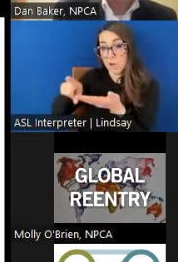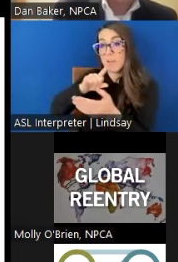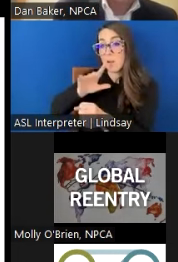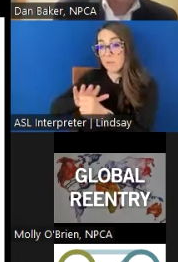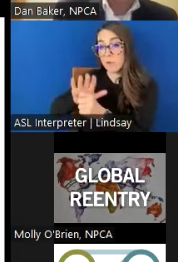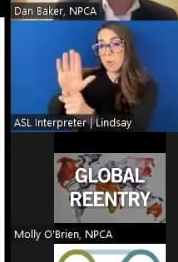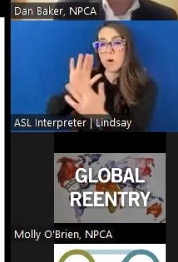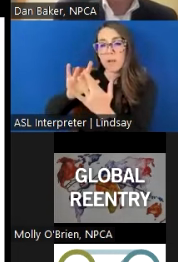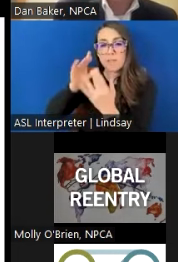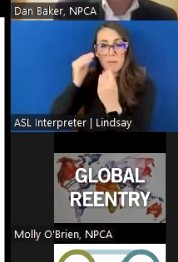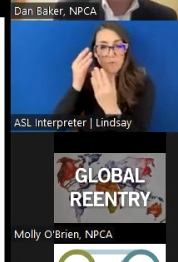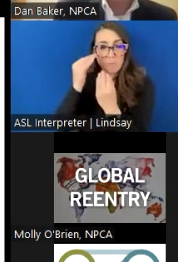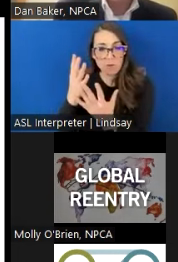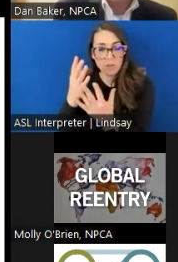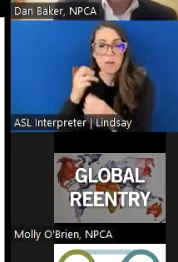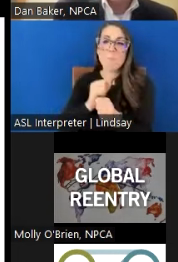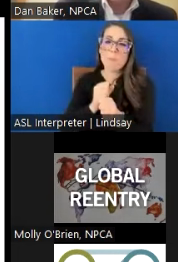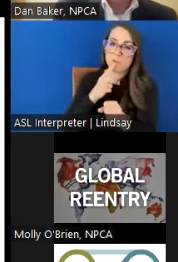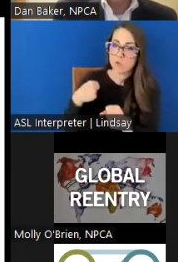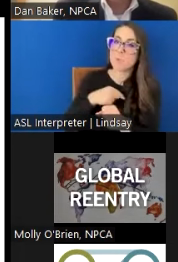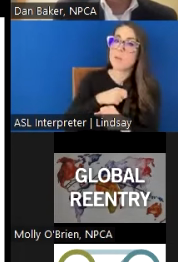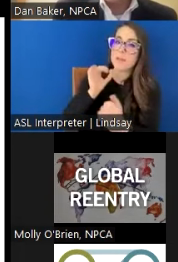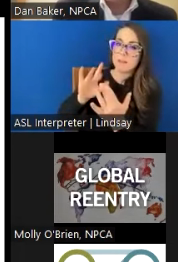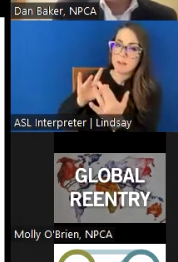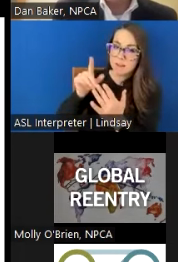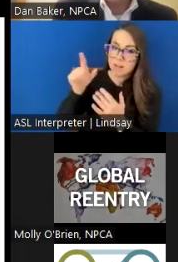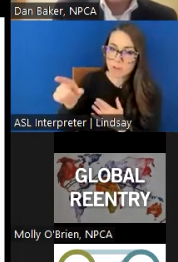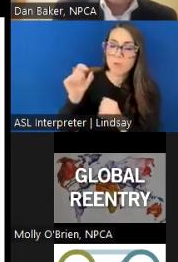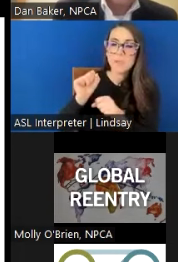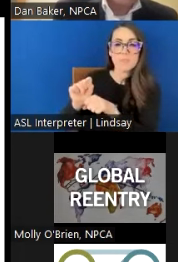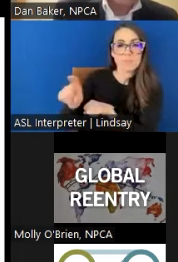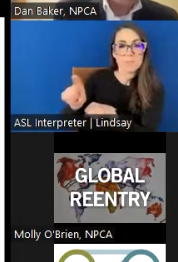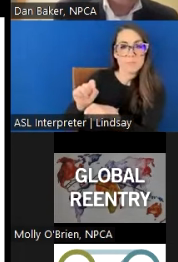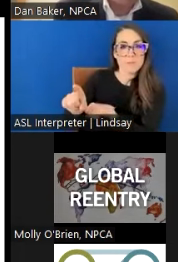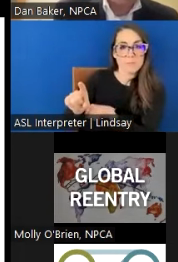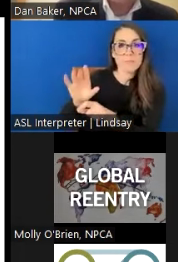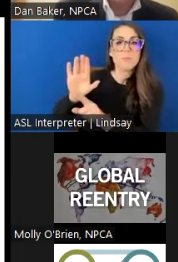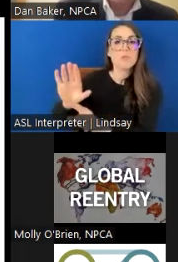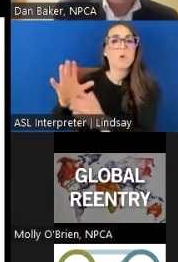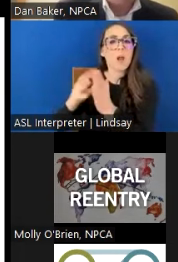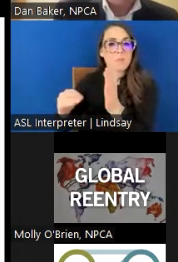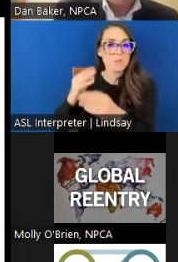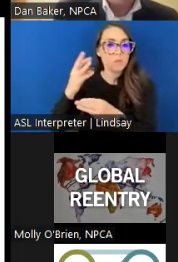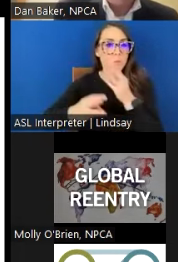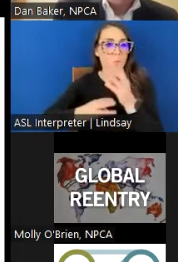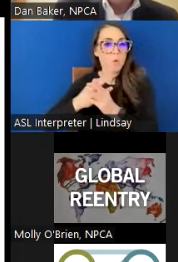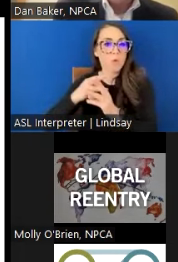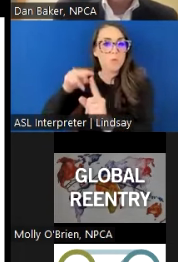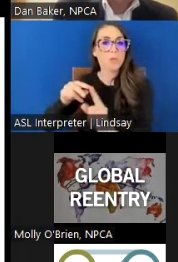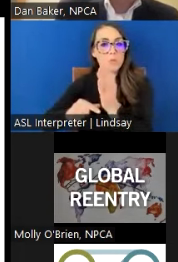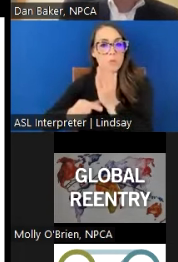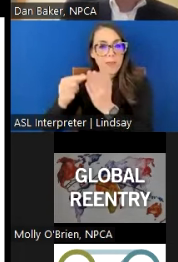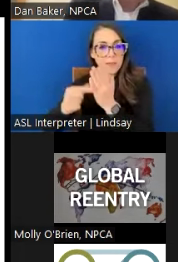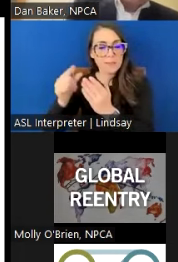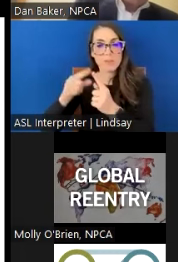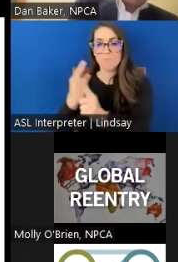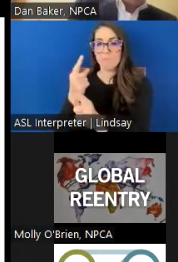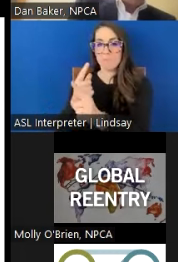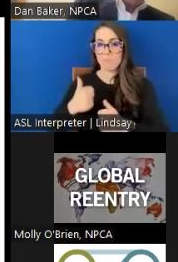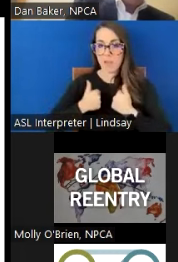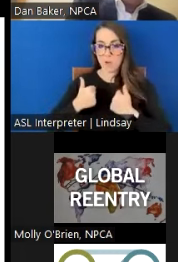can reach out to you, that we can send you your copies of Worldview Magazine to the correct address. But new this